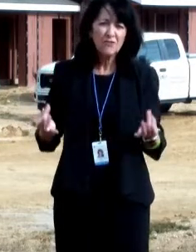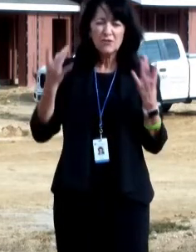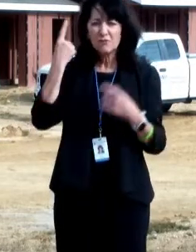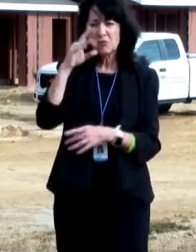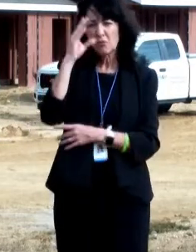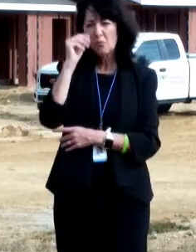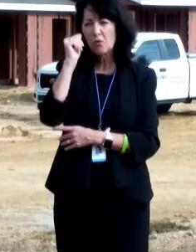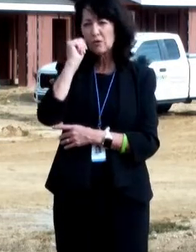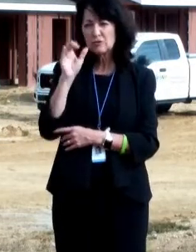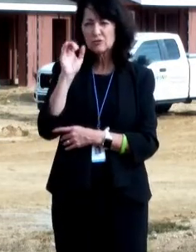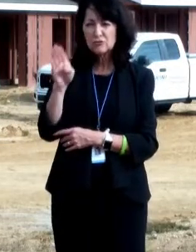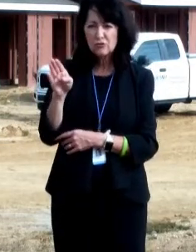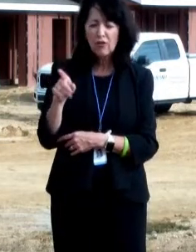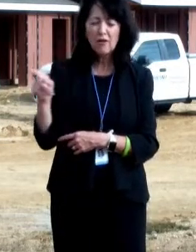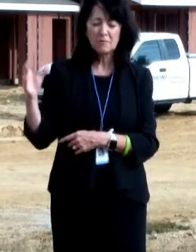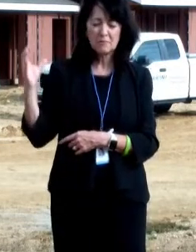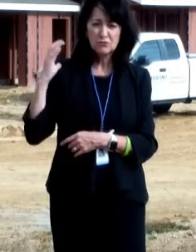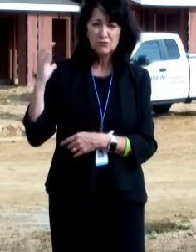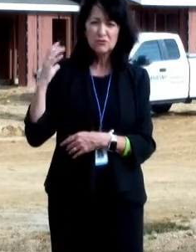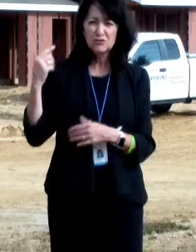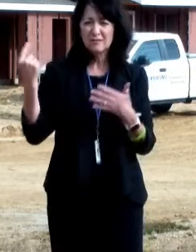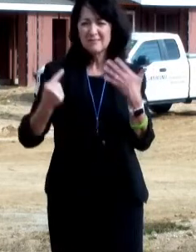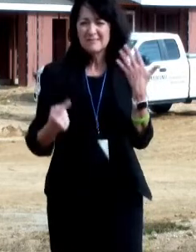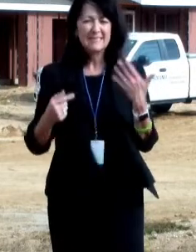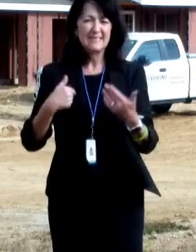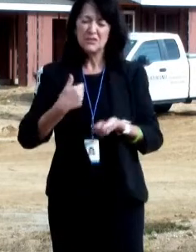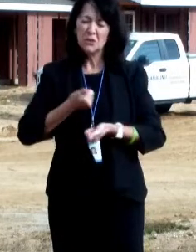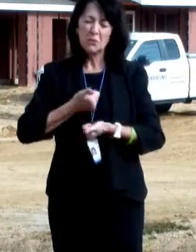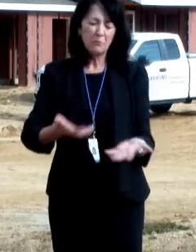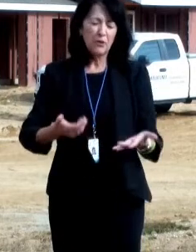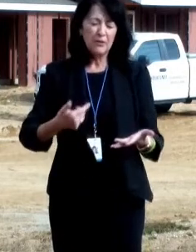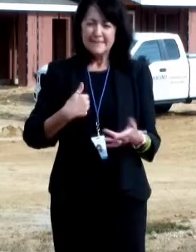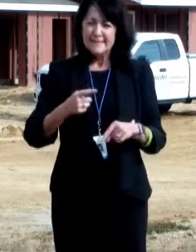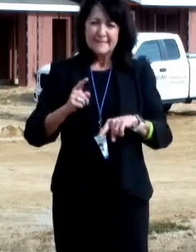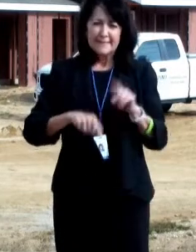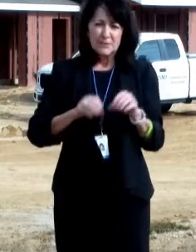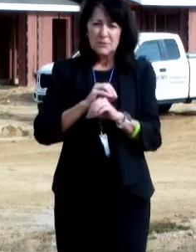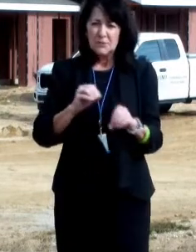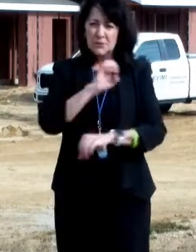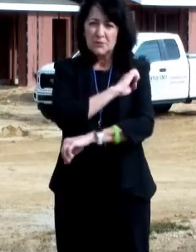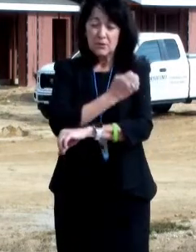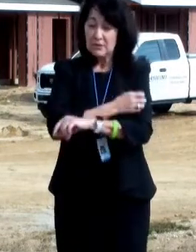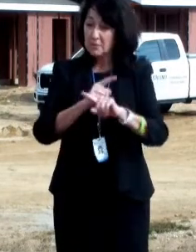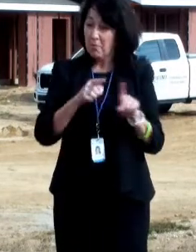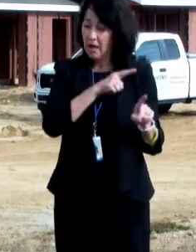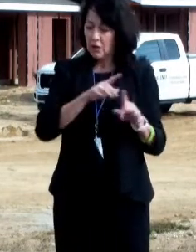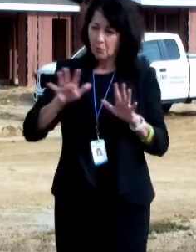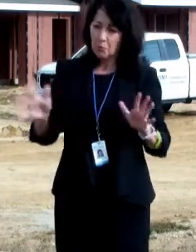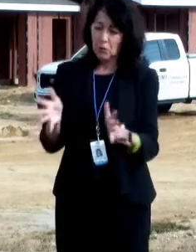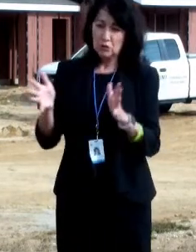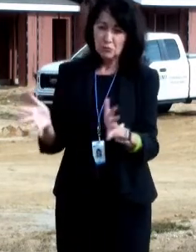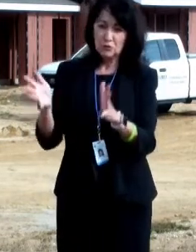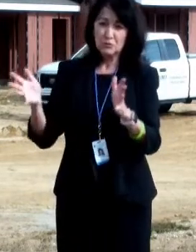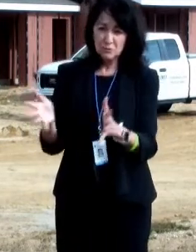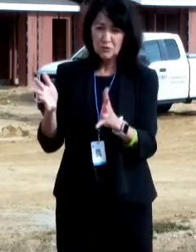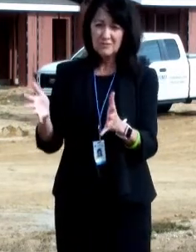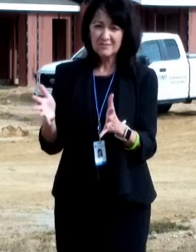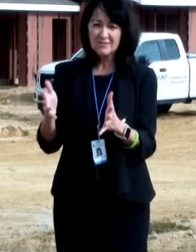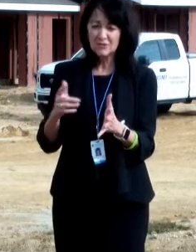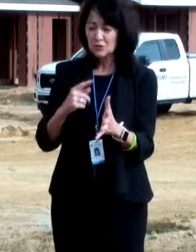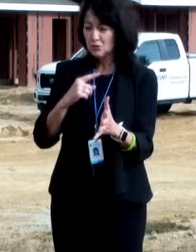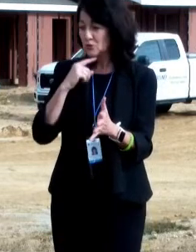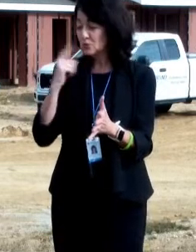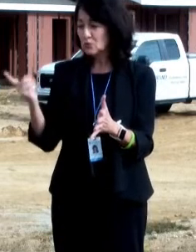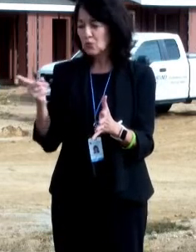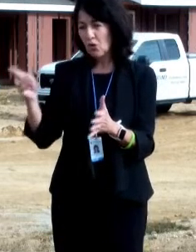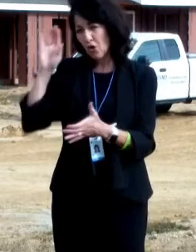Girls Club for Delaware, chaired the board for, she said, "I'm just burned out. I can't do this." But Charlie was persistent, and he got her husband to agree to help a